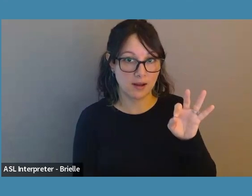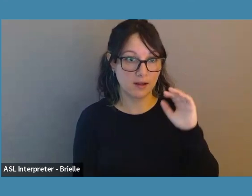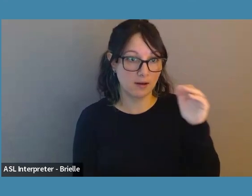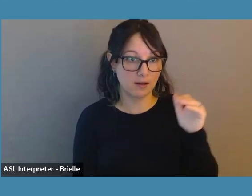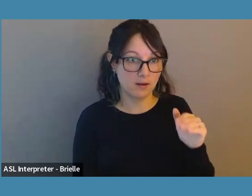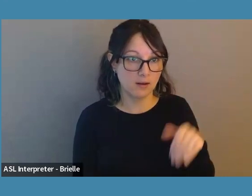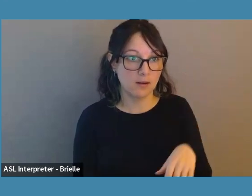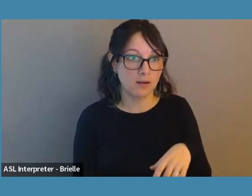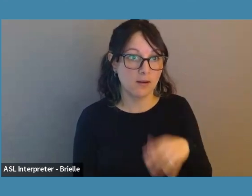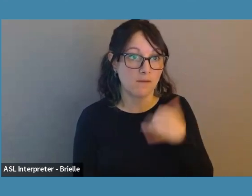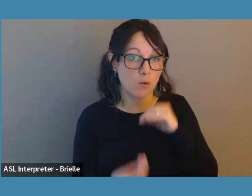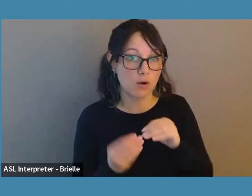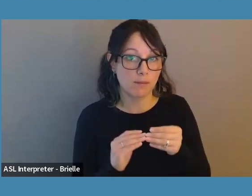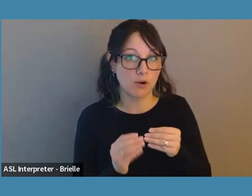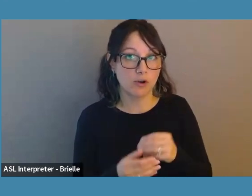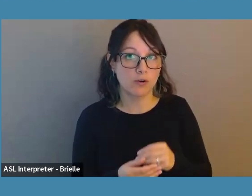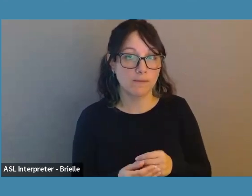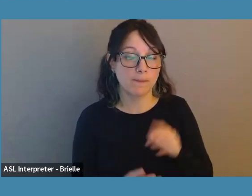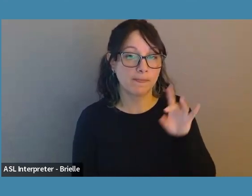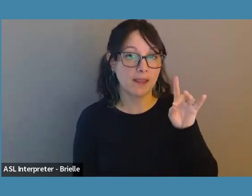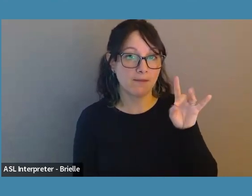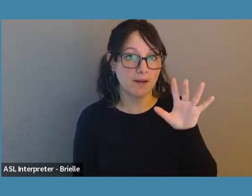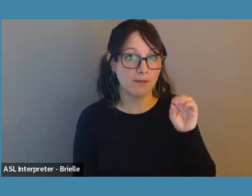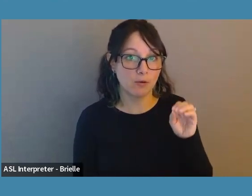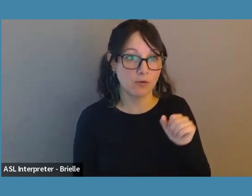32399. The phone number is